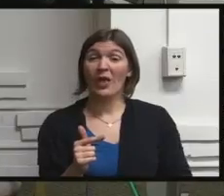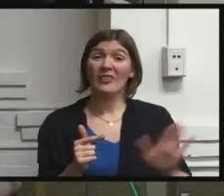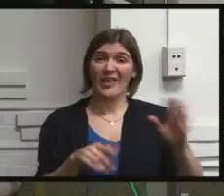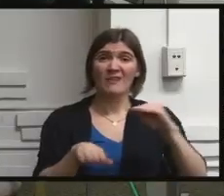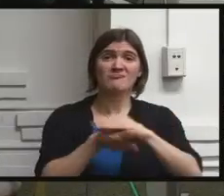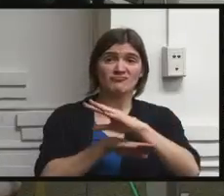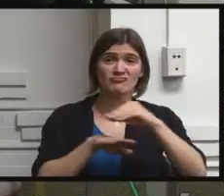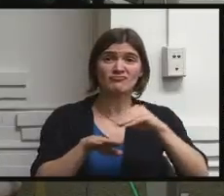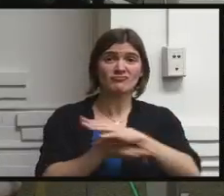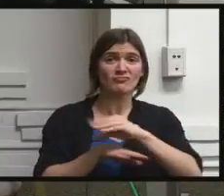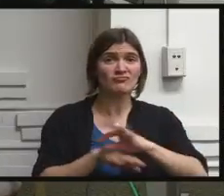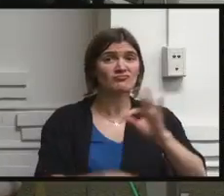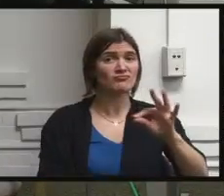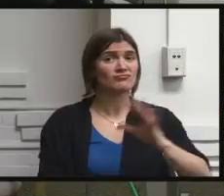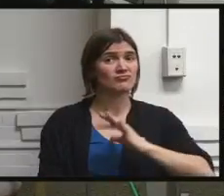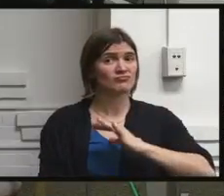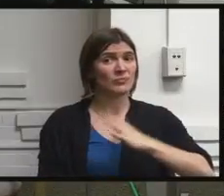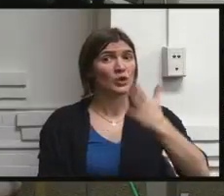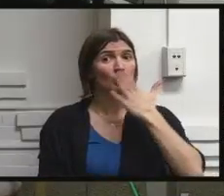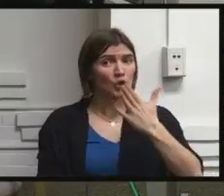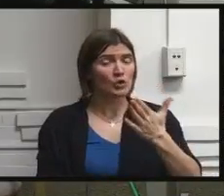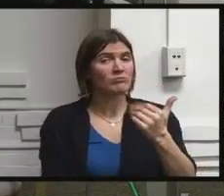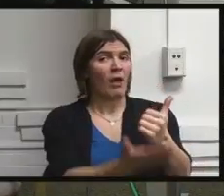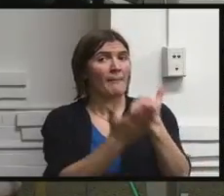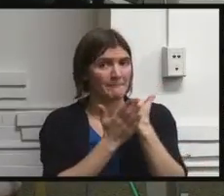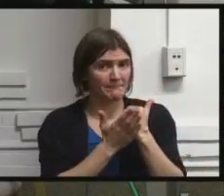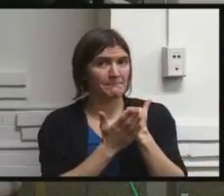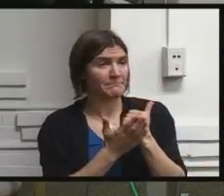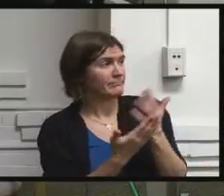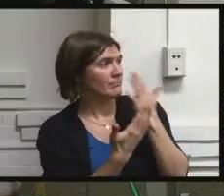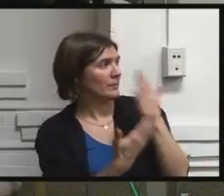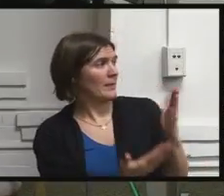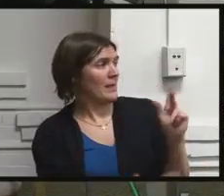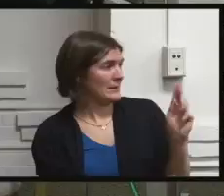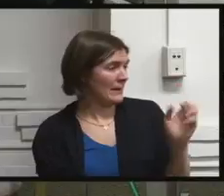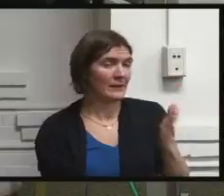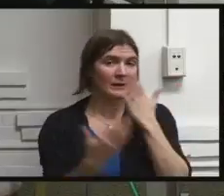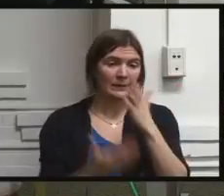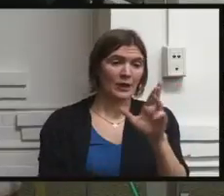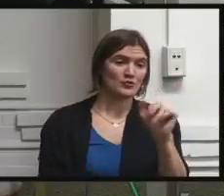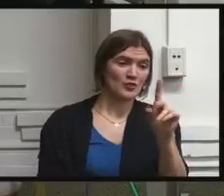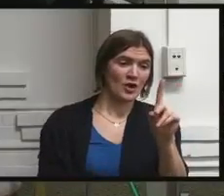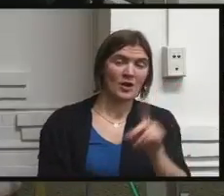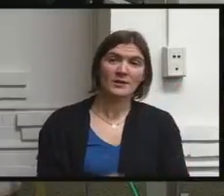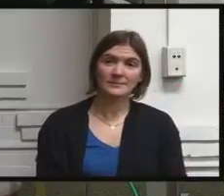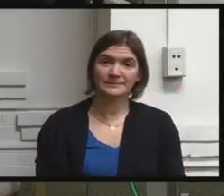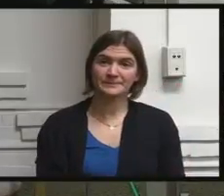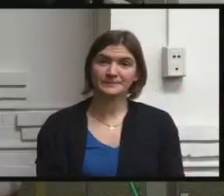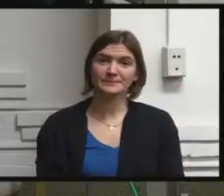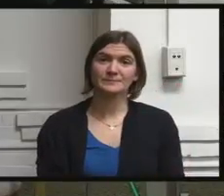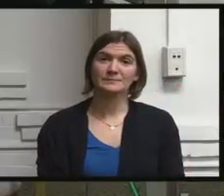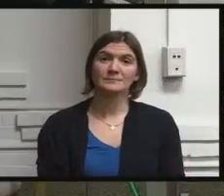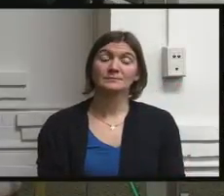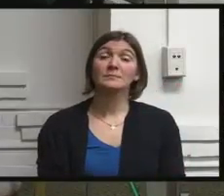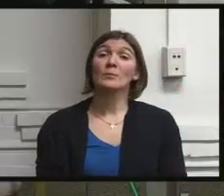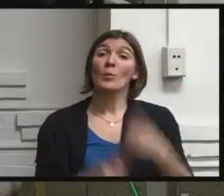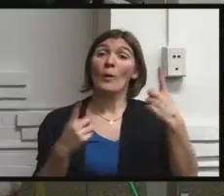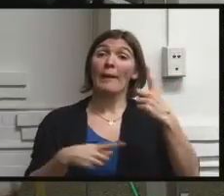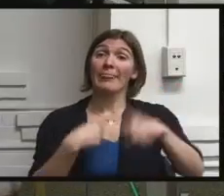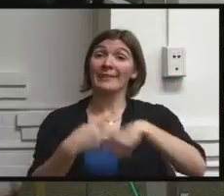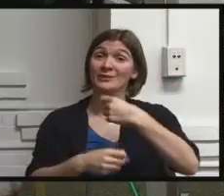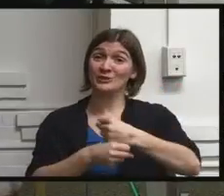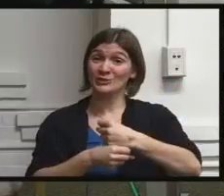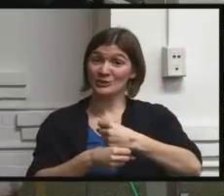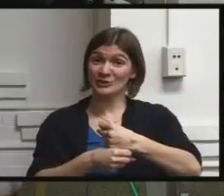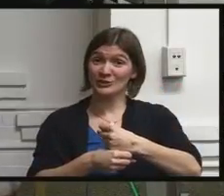has been extremely useful and helpful, and we're grateful to Kate and to Rod. So one of the things we did this year is we wanted to